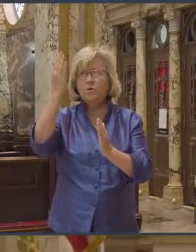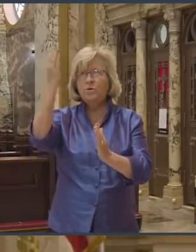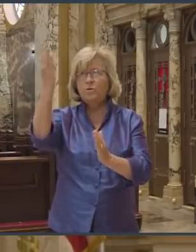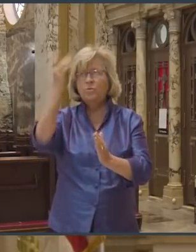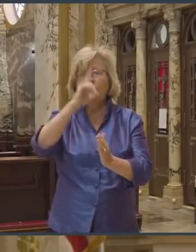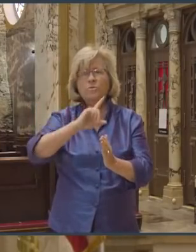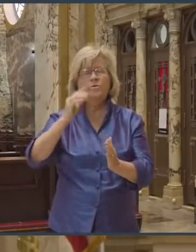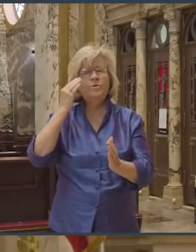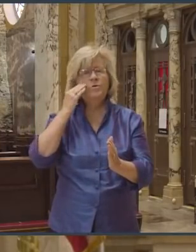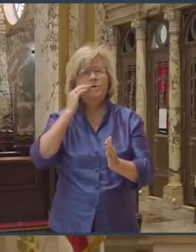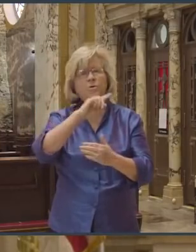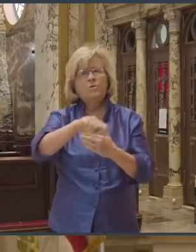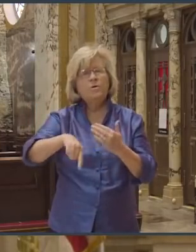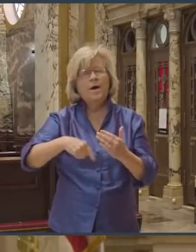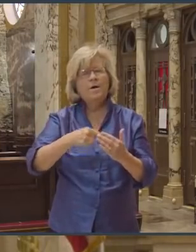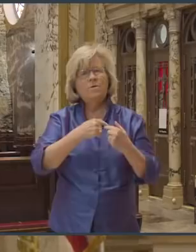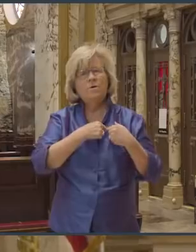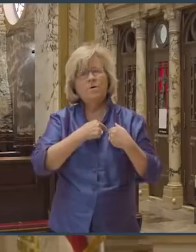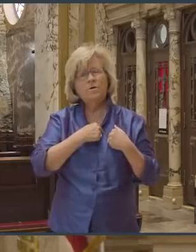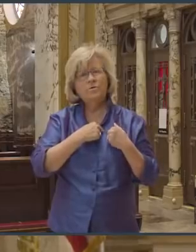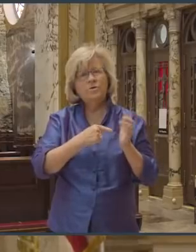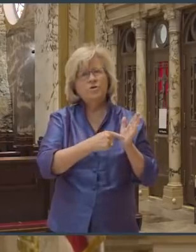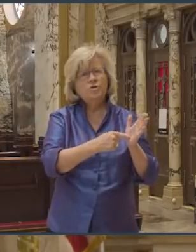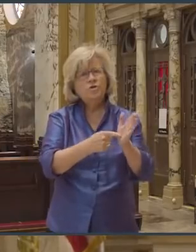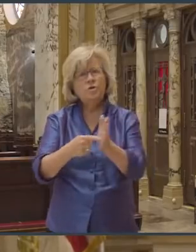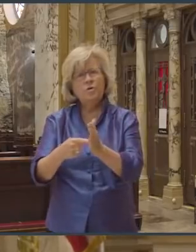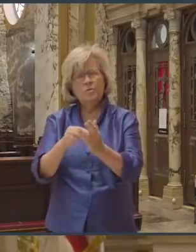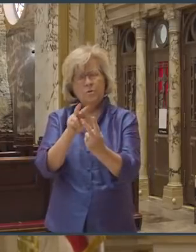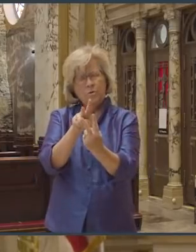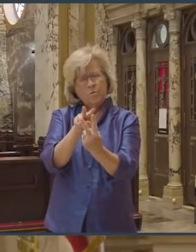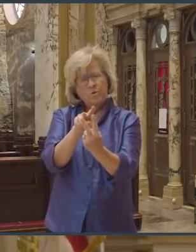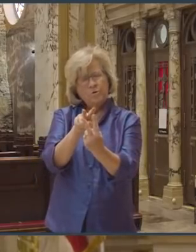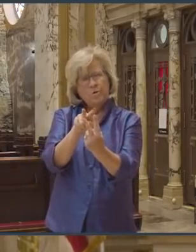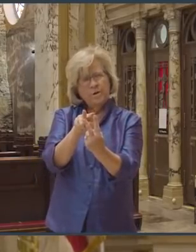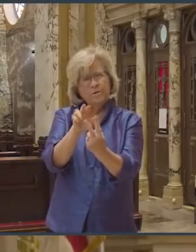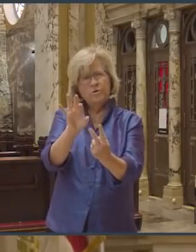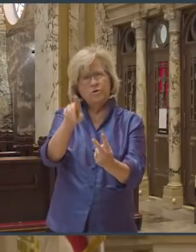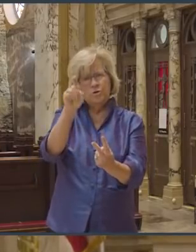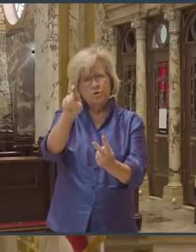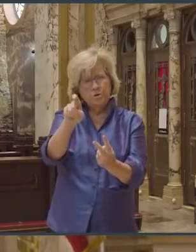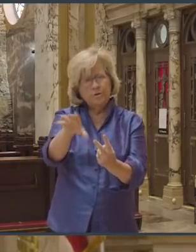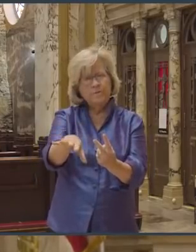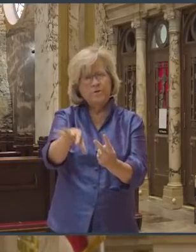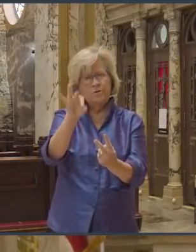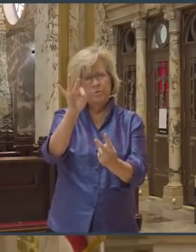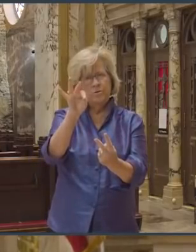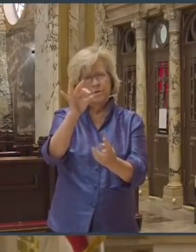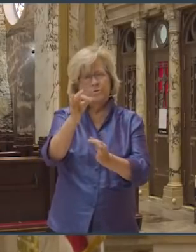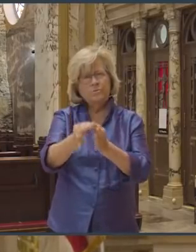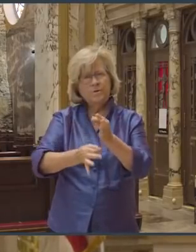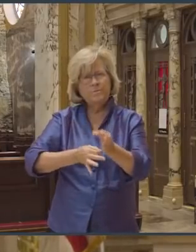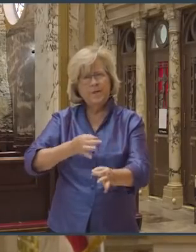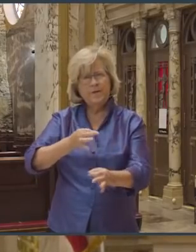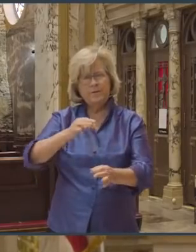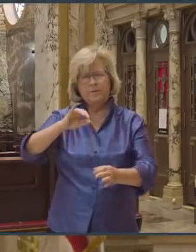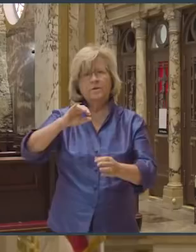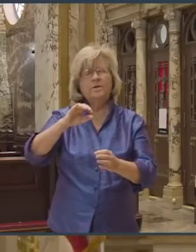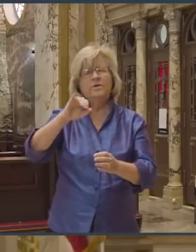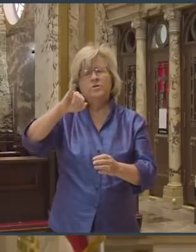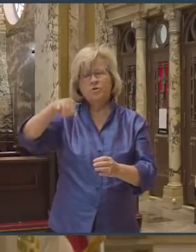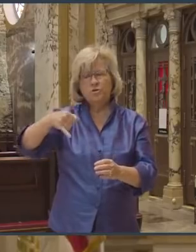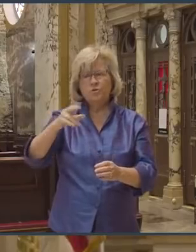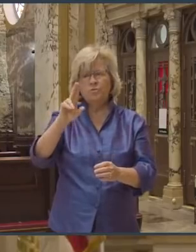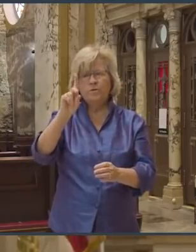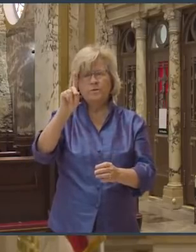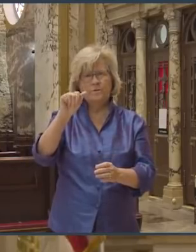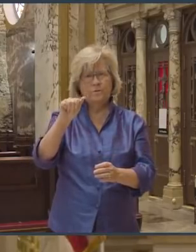the hearts of all, show which one of us to be chosen to take the place in this apostolic